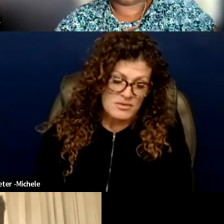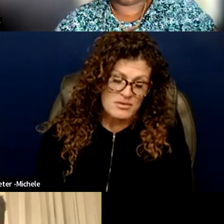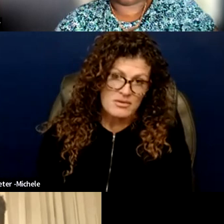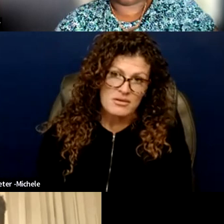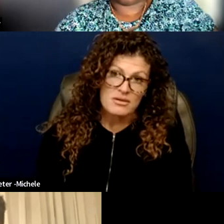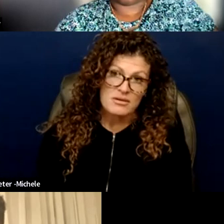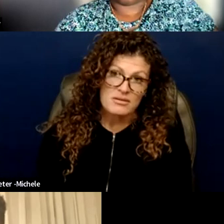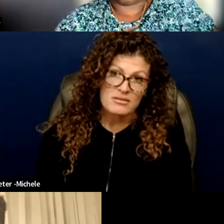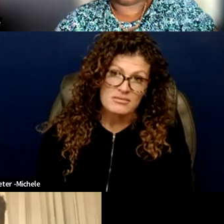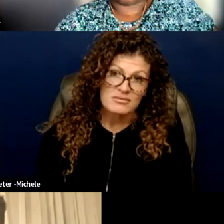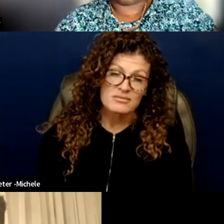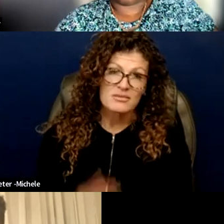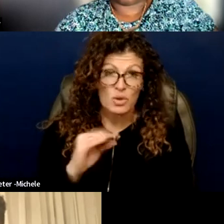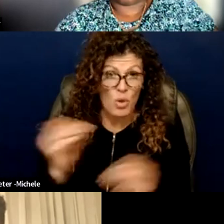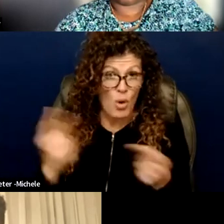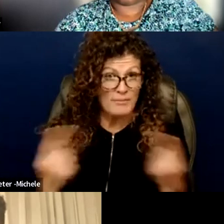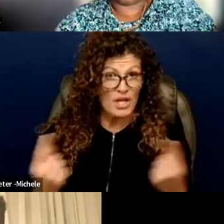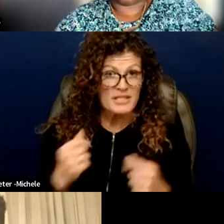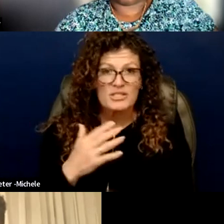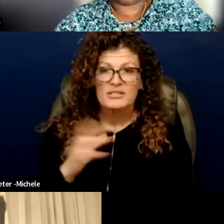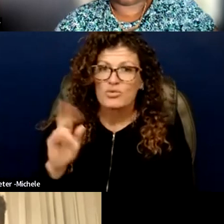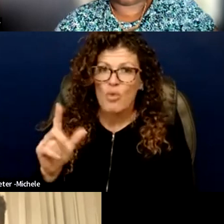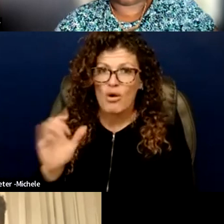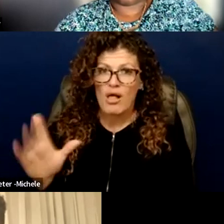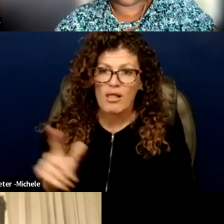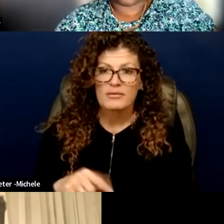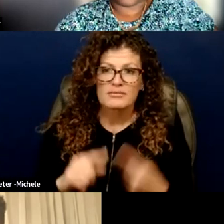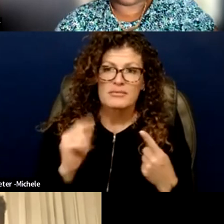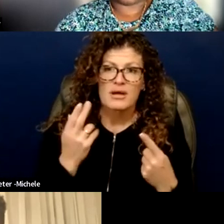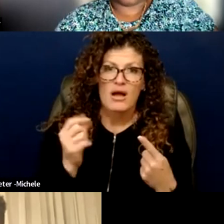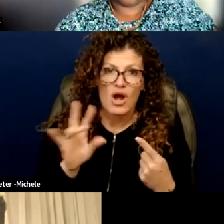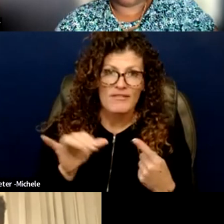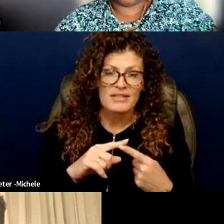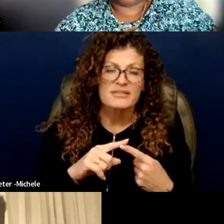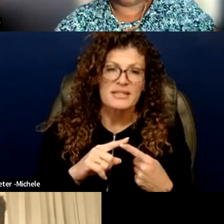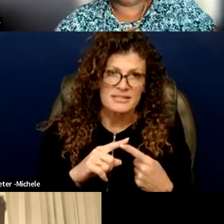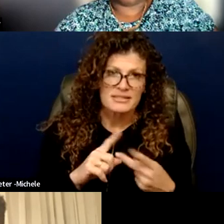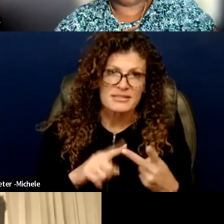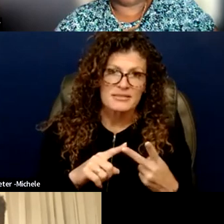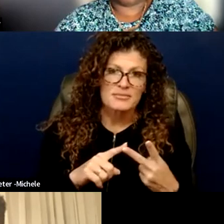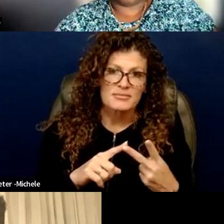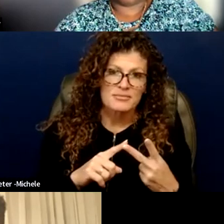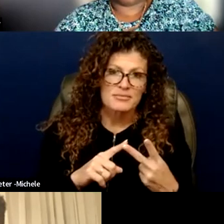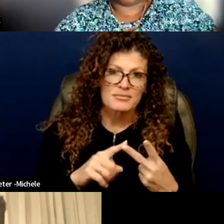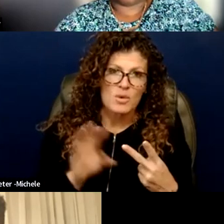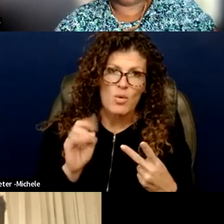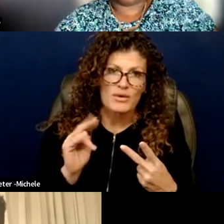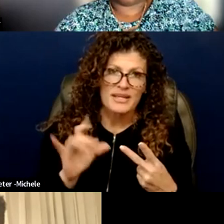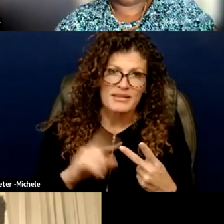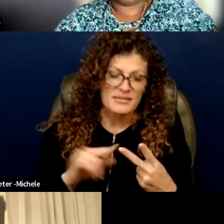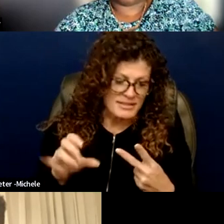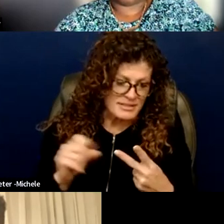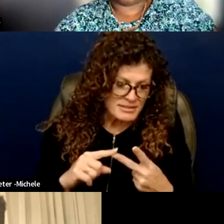If there are no objections, Liz, can you please do a roll call? Ms. Harvey? Yes. Mr. O'Neill?